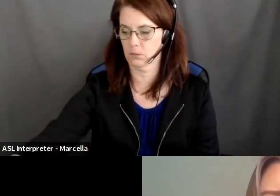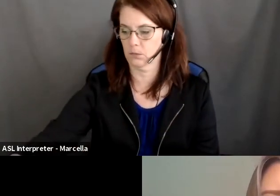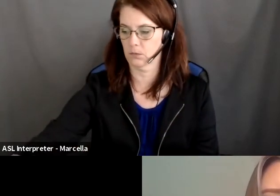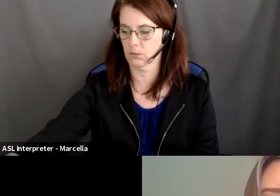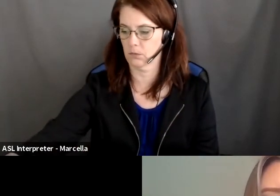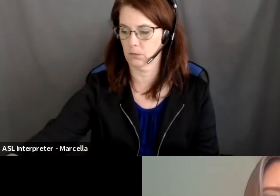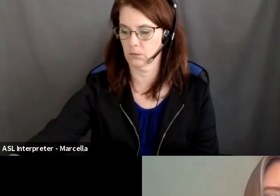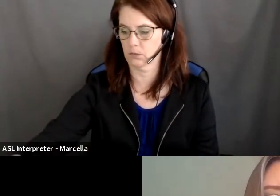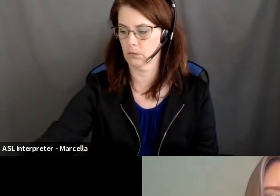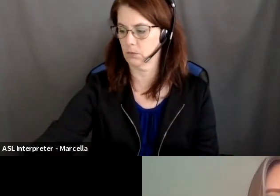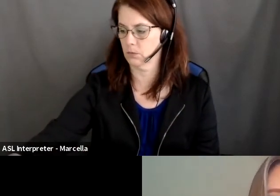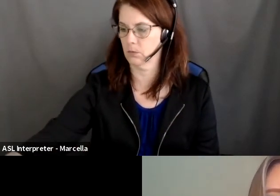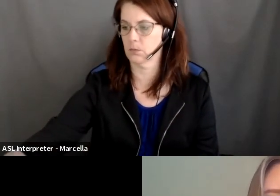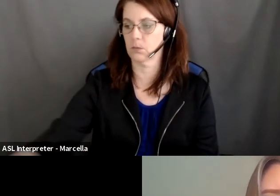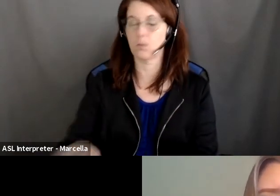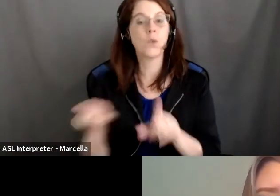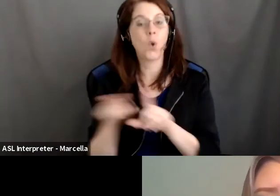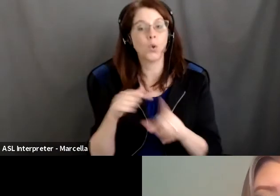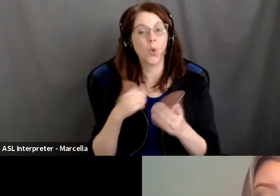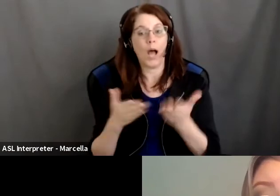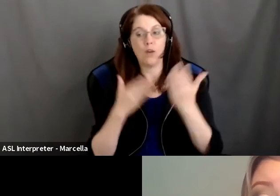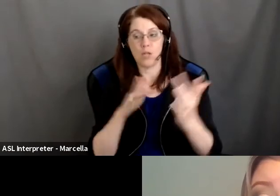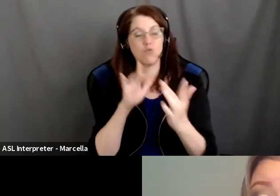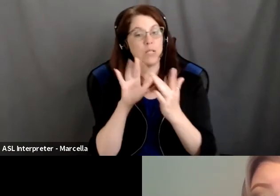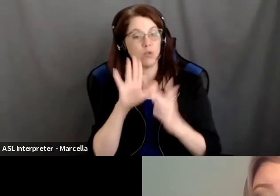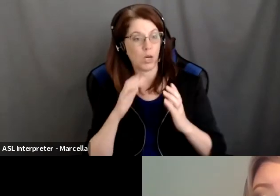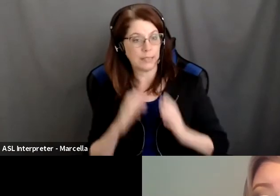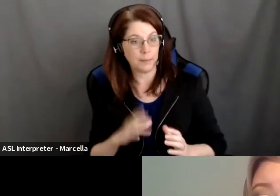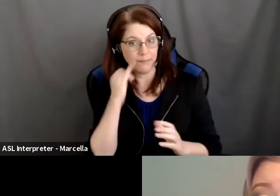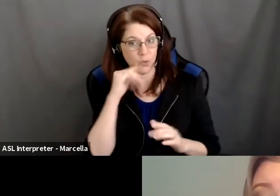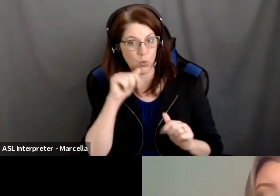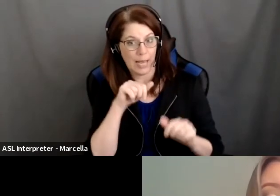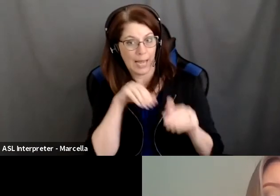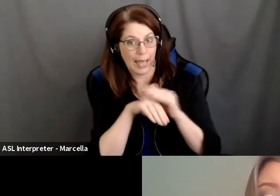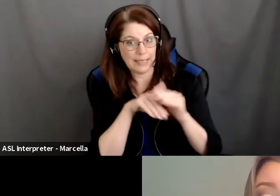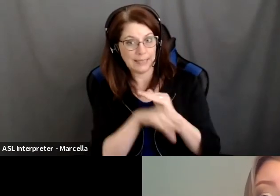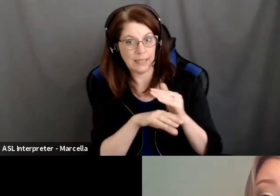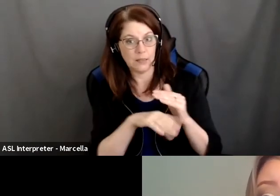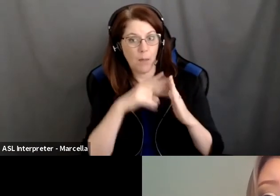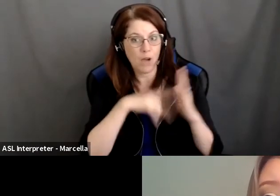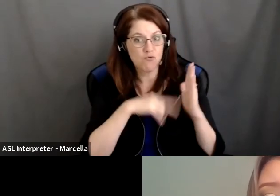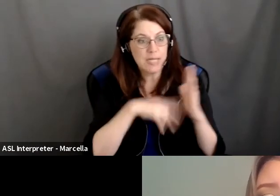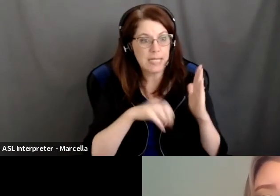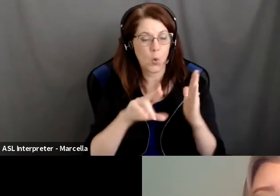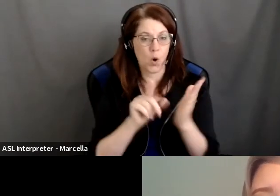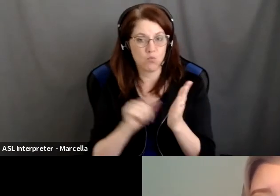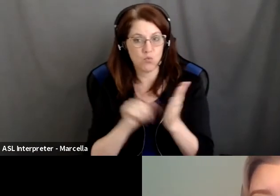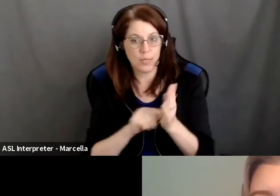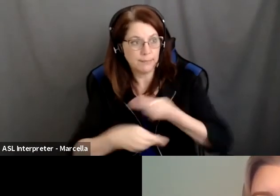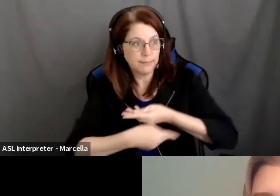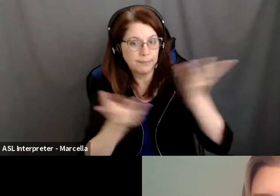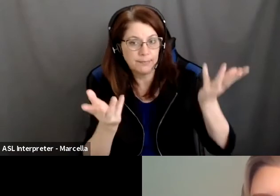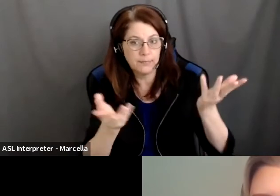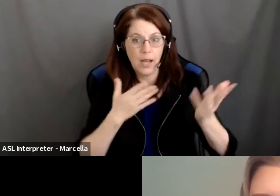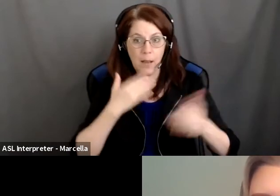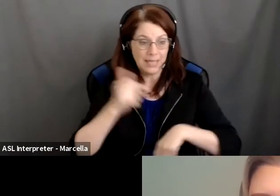I'd also recommend, for reaching your consumers, for those who can access information via reading or a printout, the best time